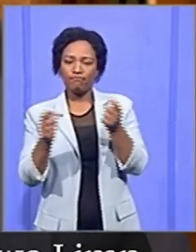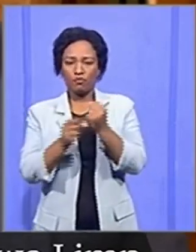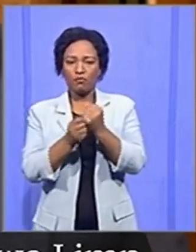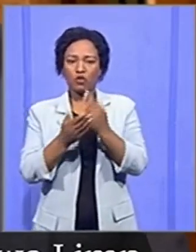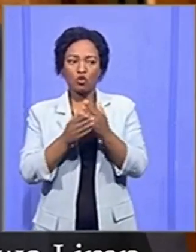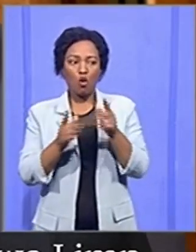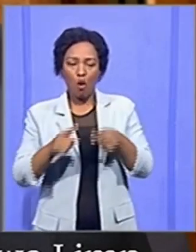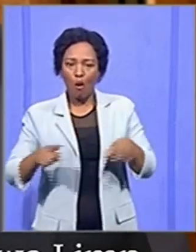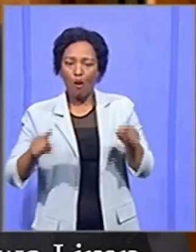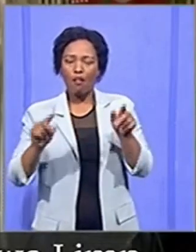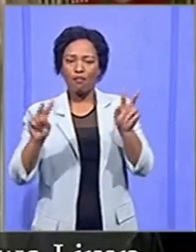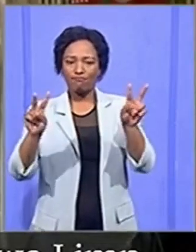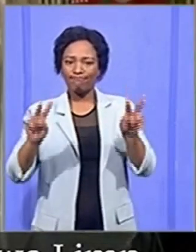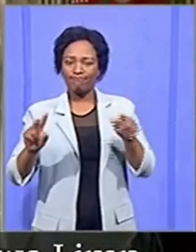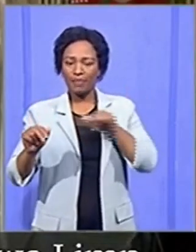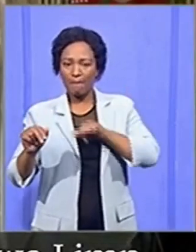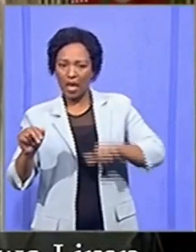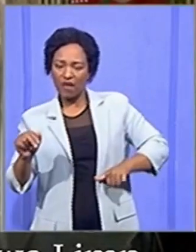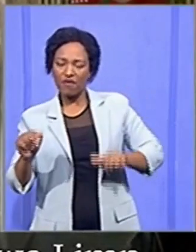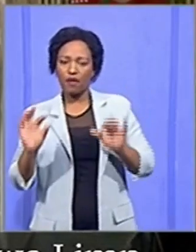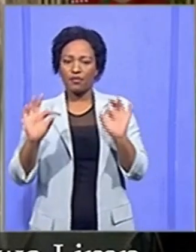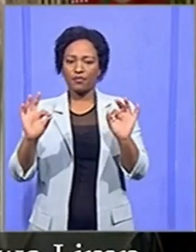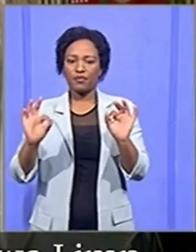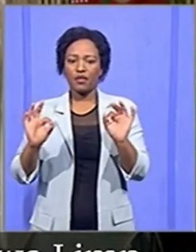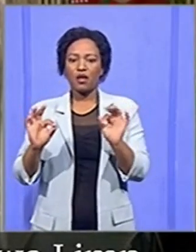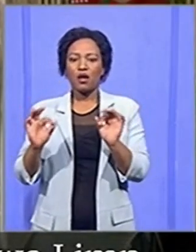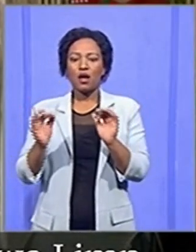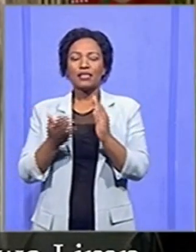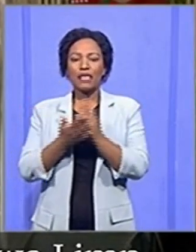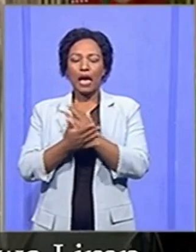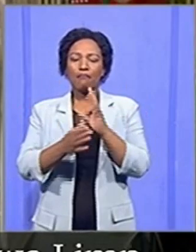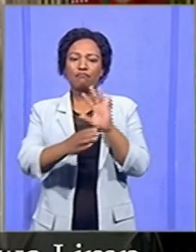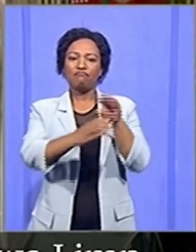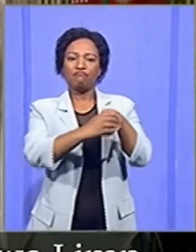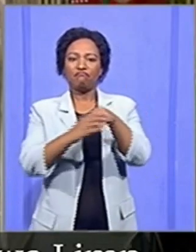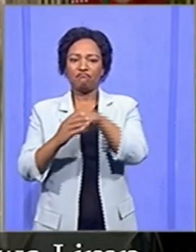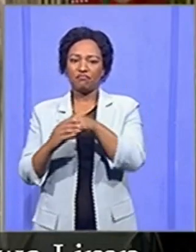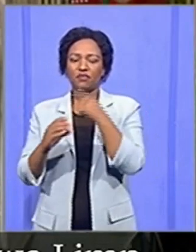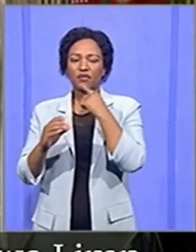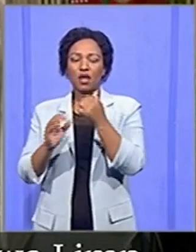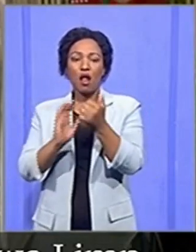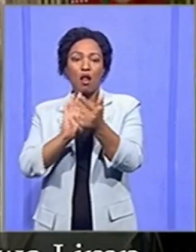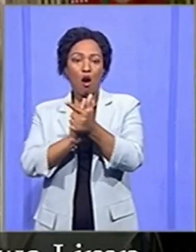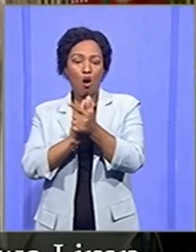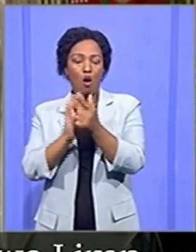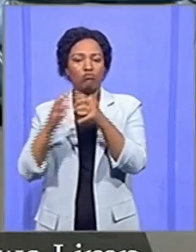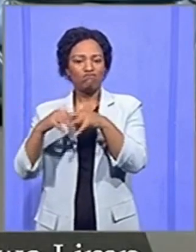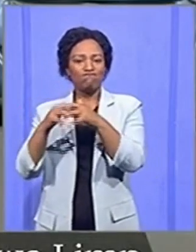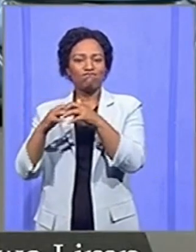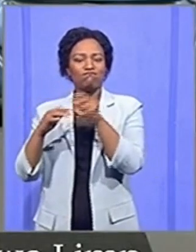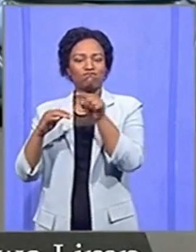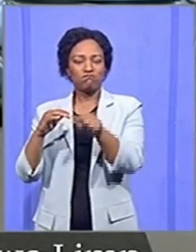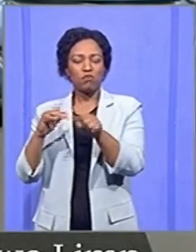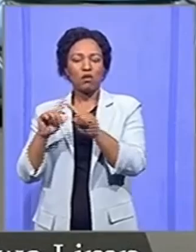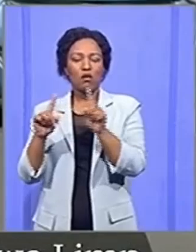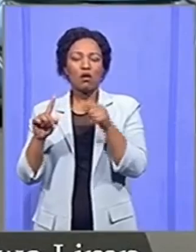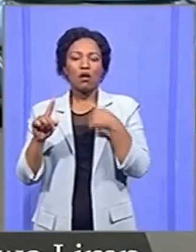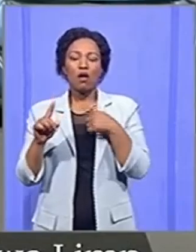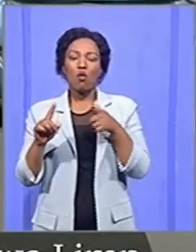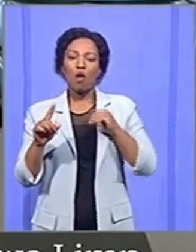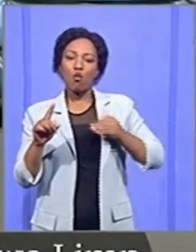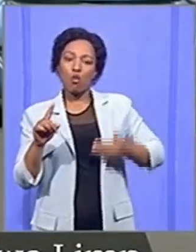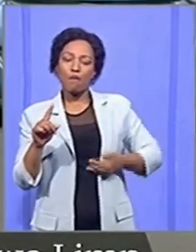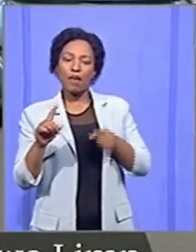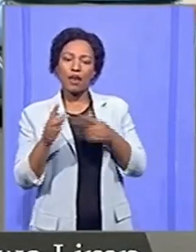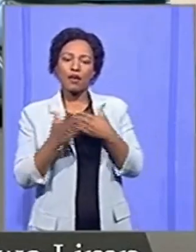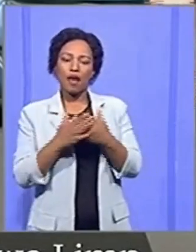bontle mo di-operatorseng tsa rona. Ba bangwe ba ba tšea karolo ba re melawana ye ile go matlafatša molaotheo wa Santaco le gore basadi ba kgathe tema